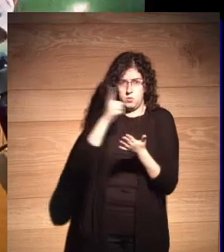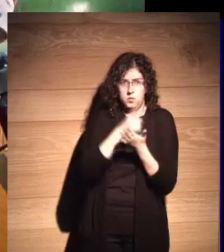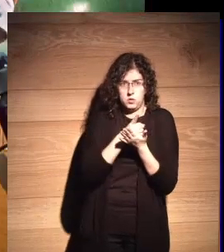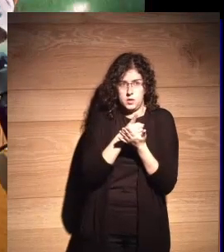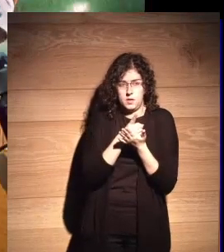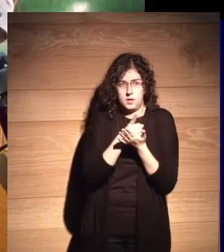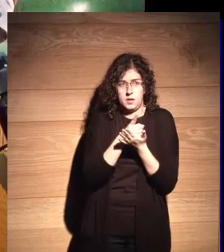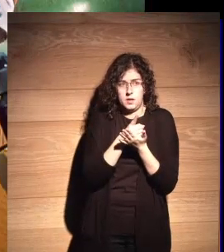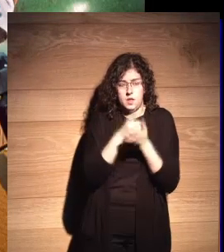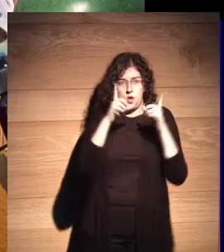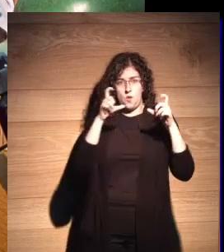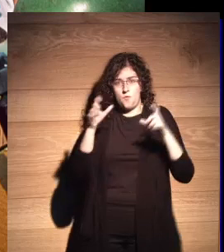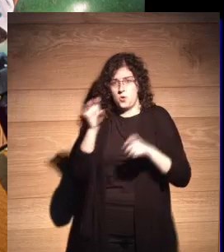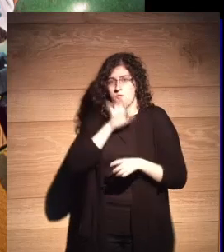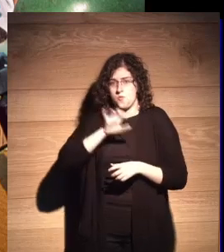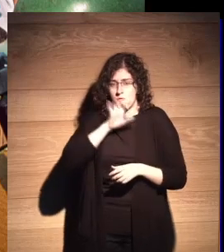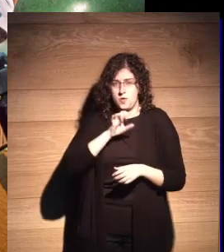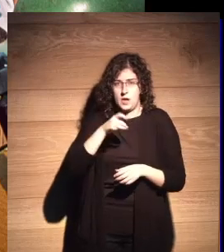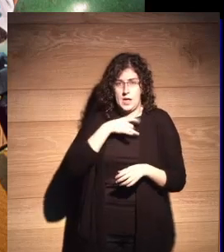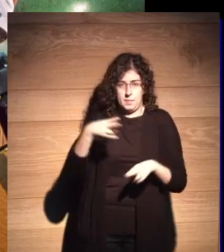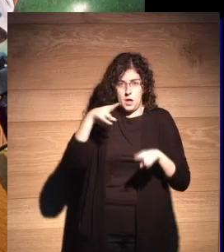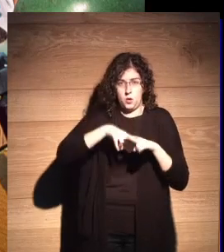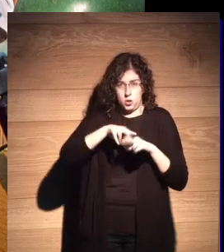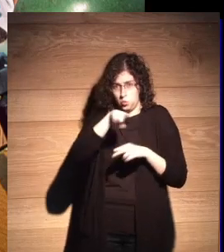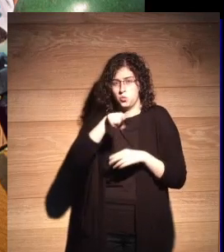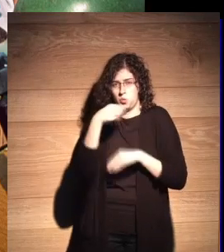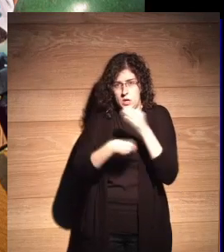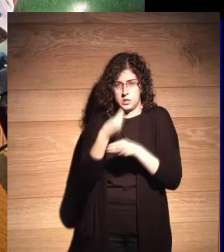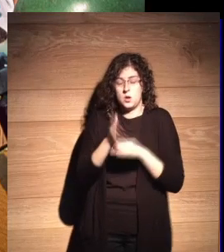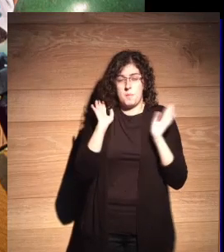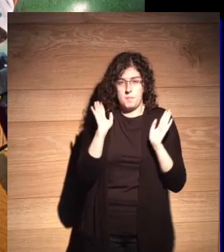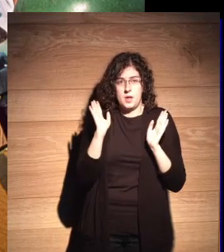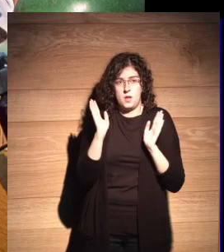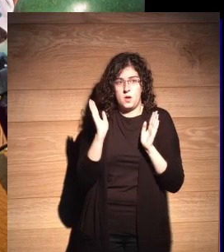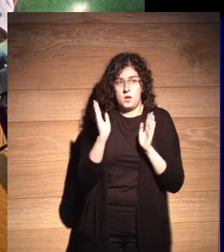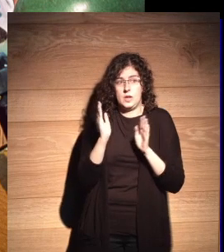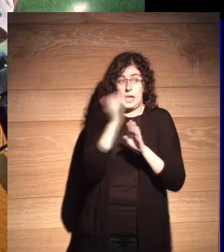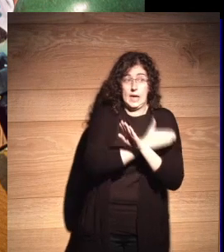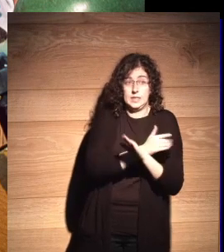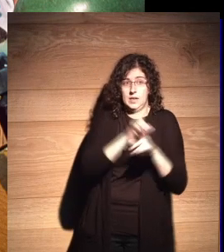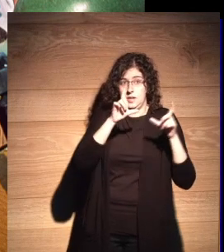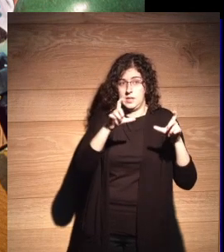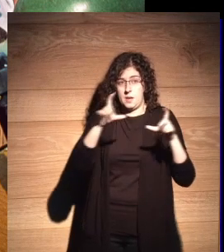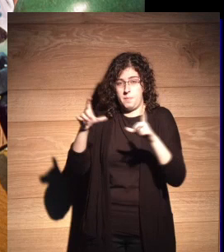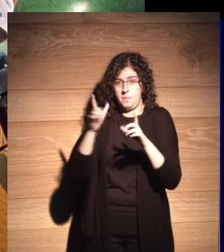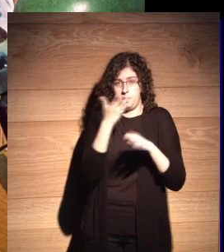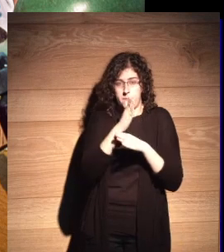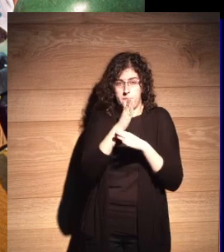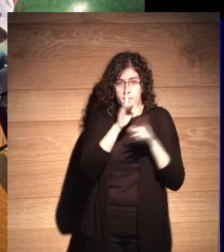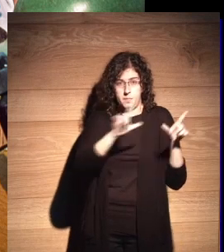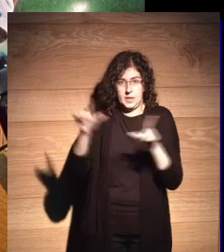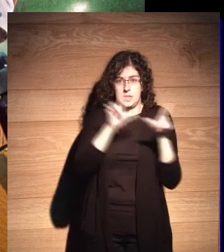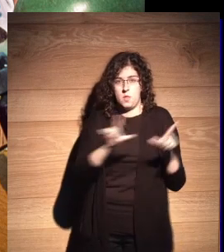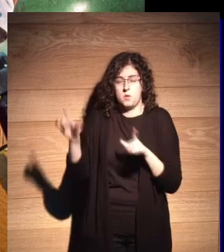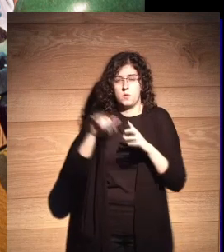you in this presentation. Mm-hmm. So what is going on there? Oh, this was they were